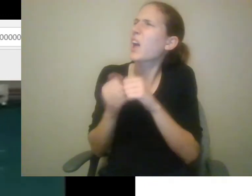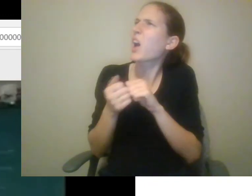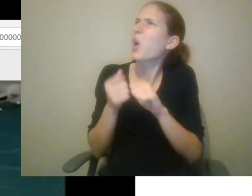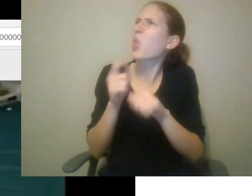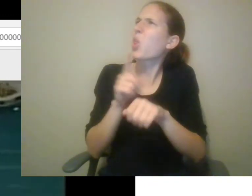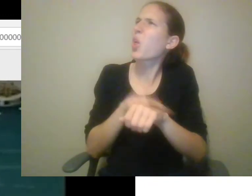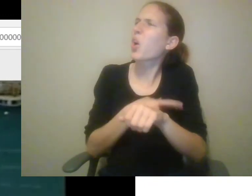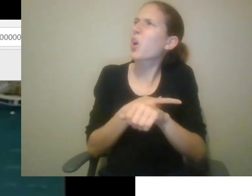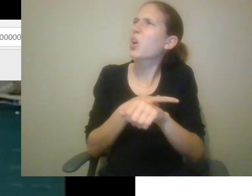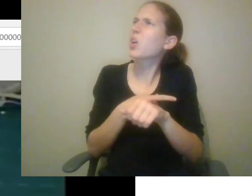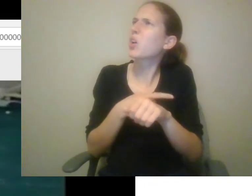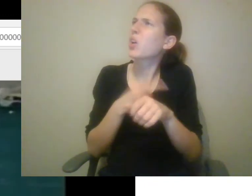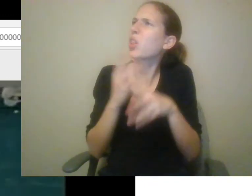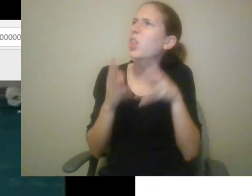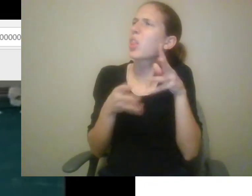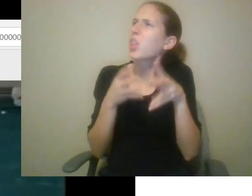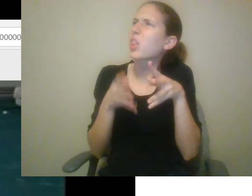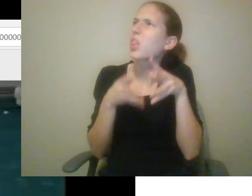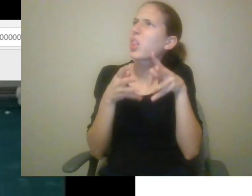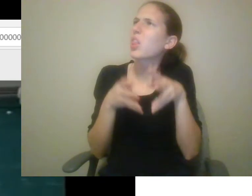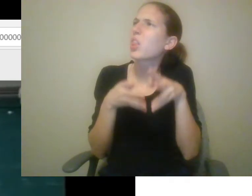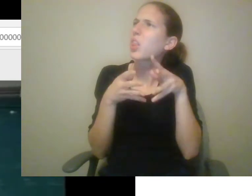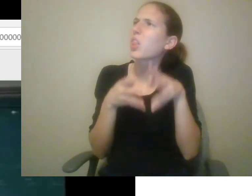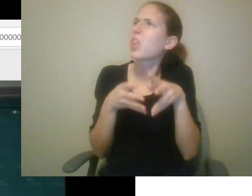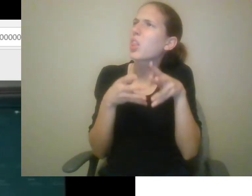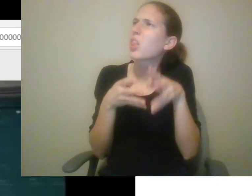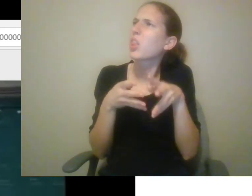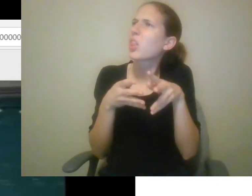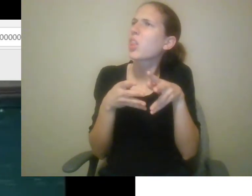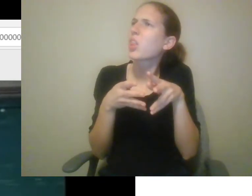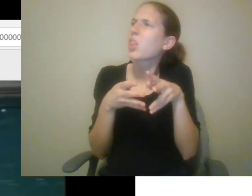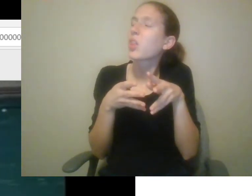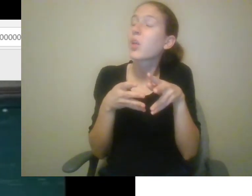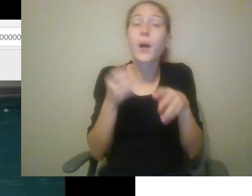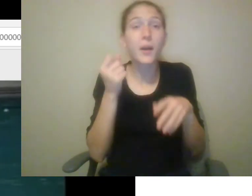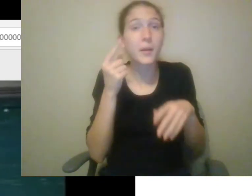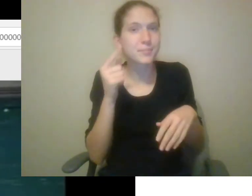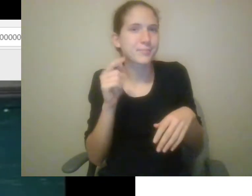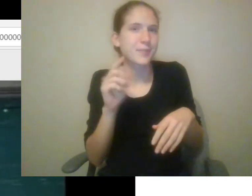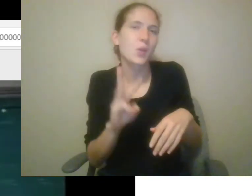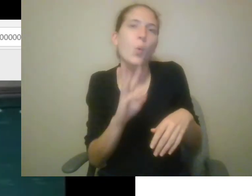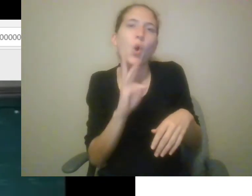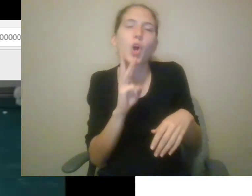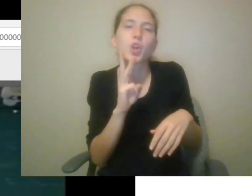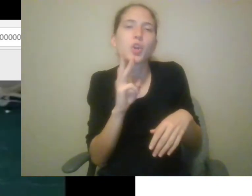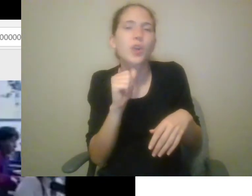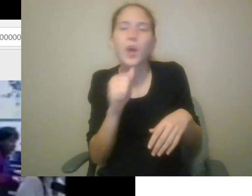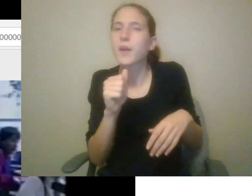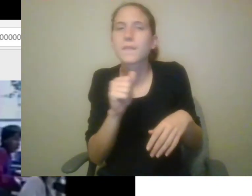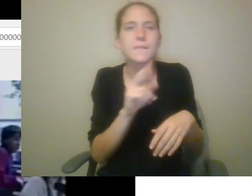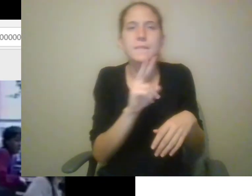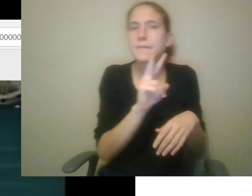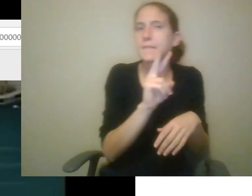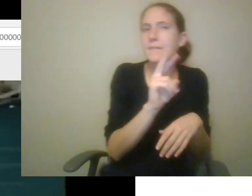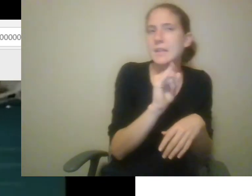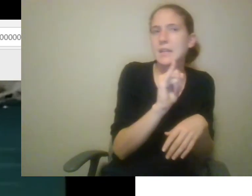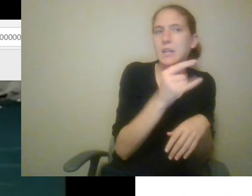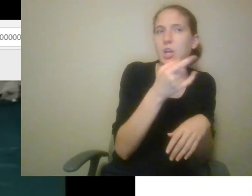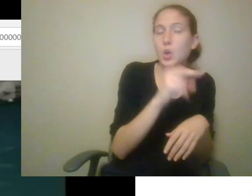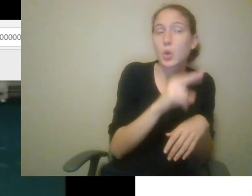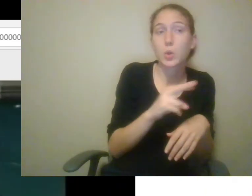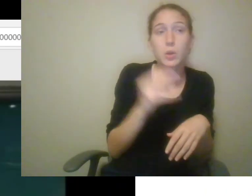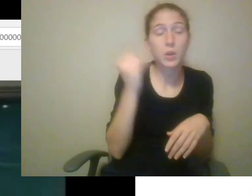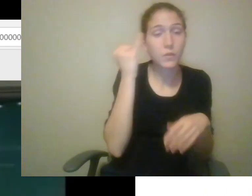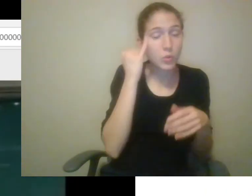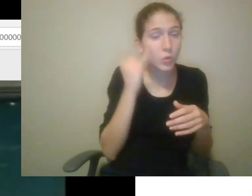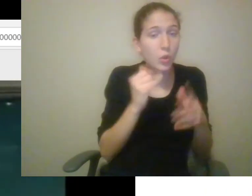oh, this is not vinegar. This is water now. Vinegar, you have to keep it in about 2 days. Okay. Now you can try it at home. Yeah,